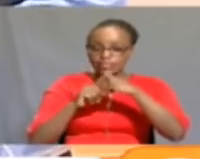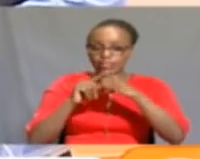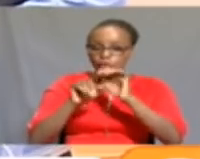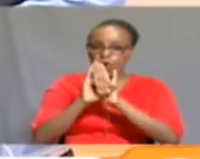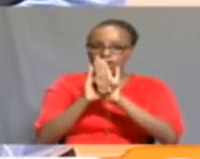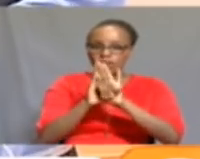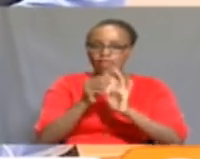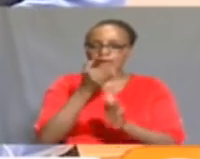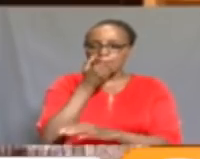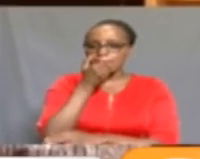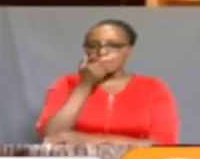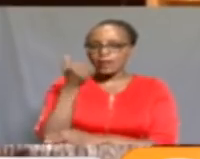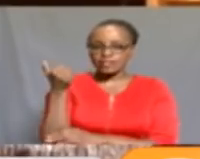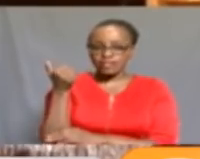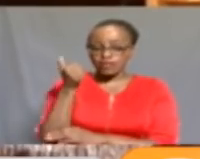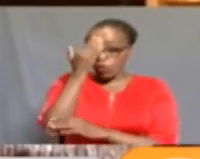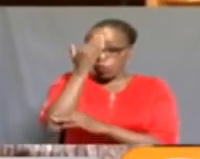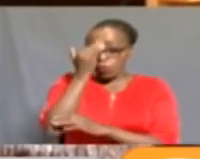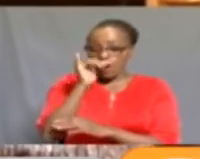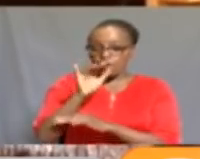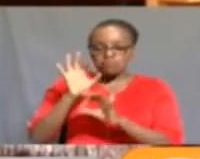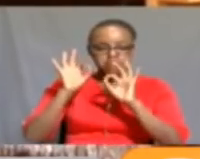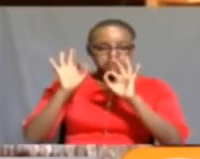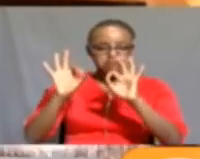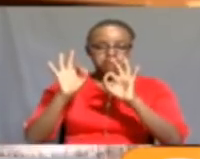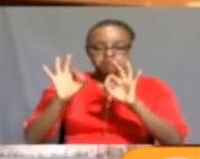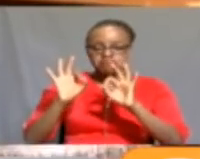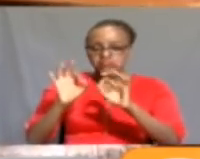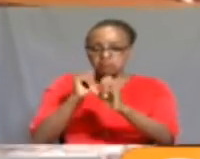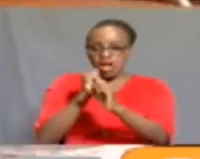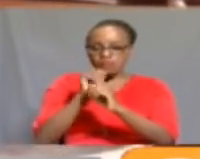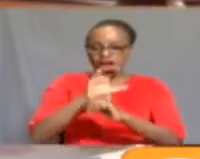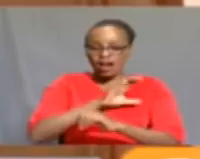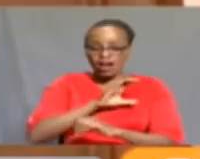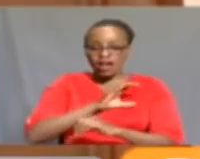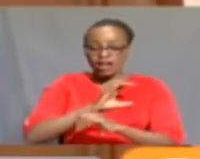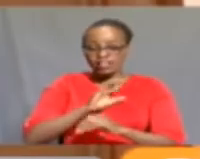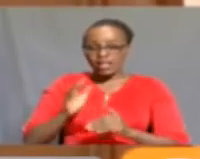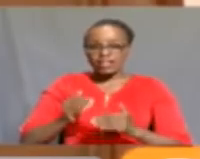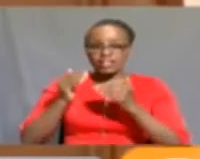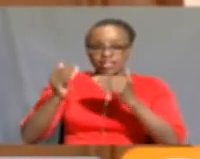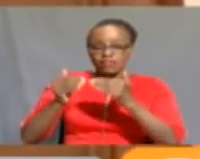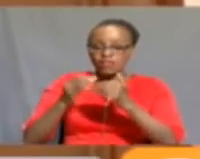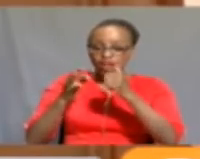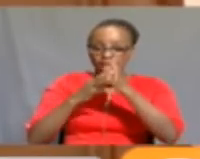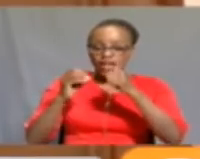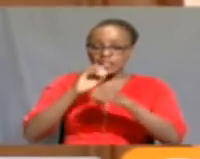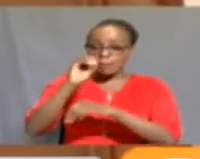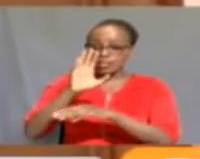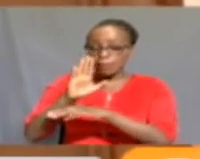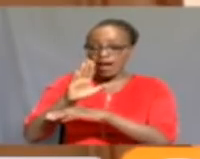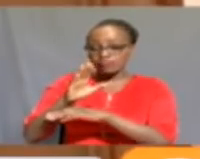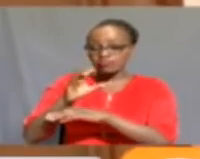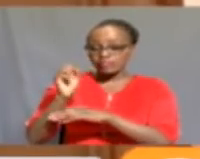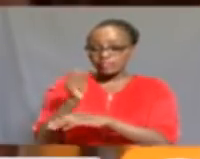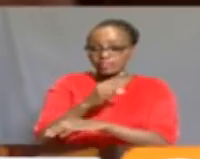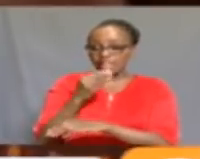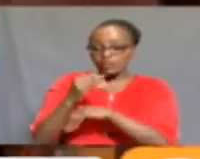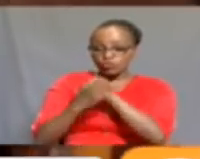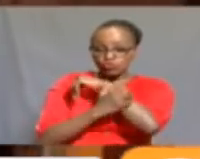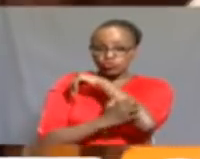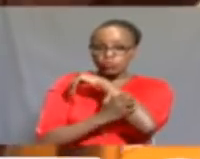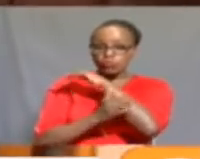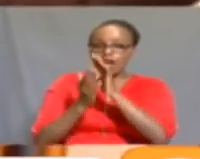identified as the best due to his exceptional personality of giving away 80% of his income to the poor